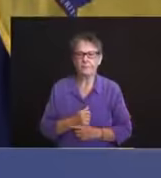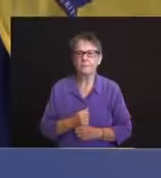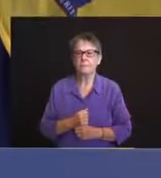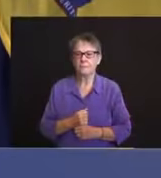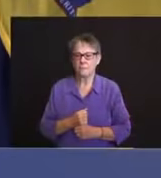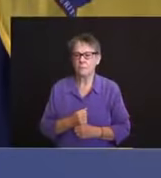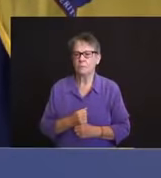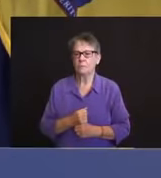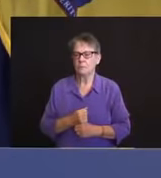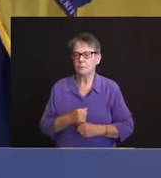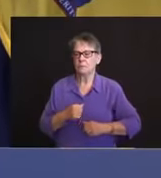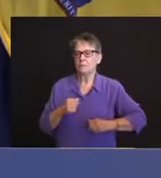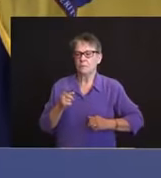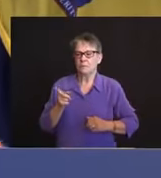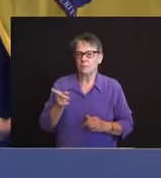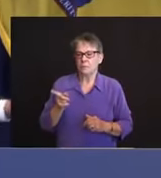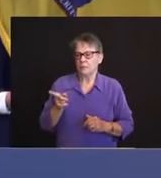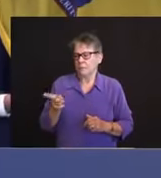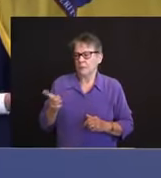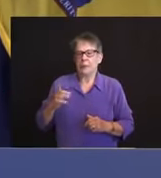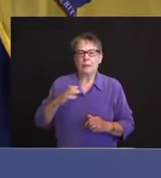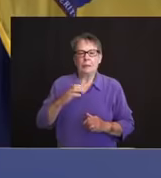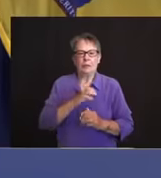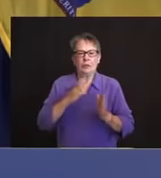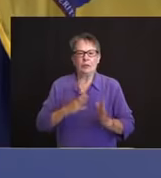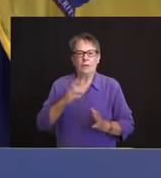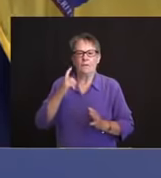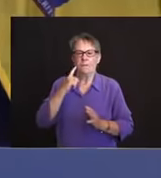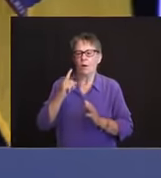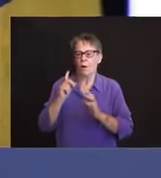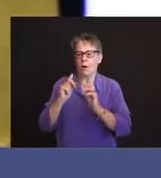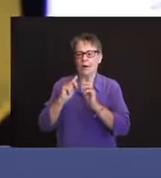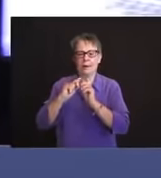help me welcome the woman who needs no introduction, Sheila Oliver.